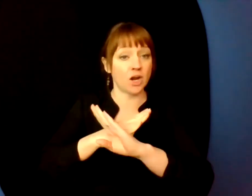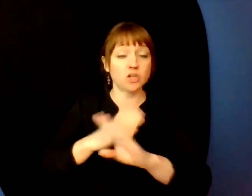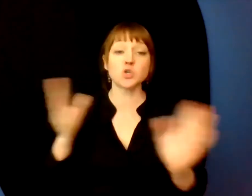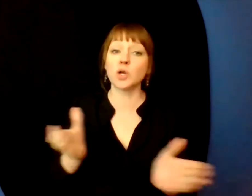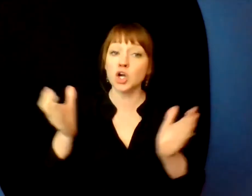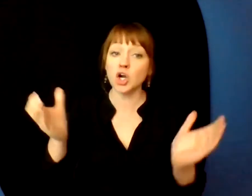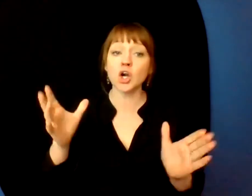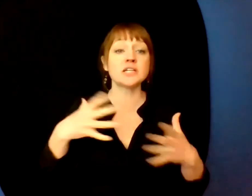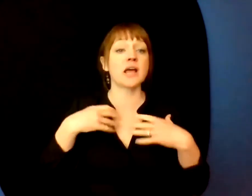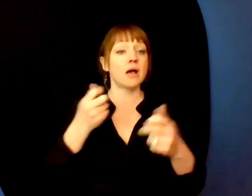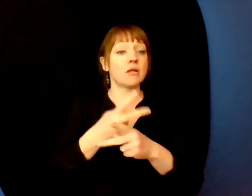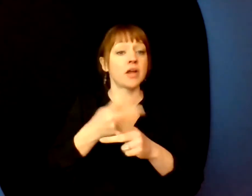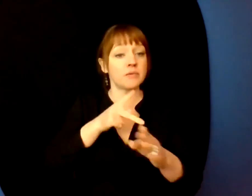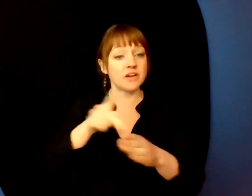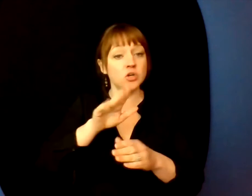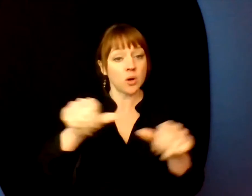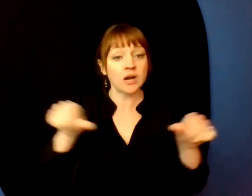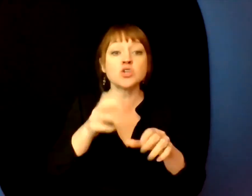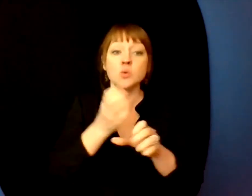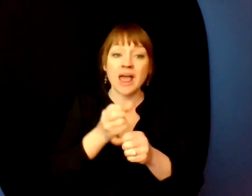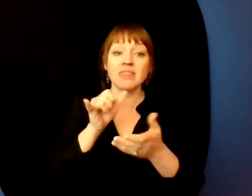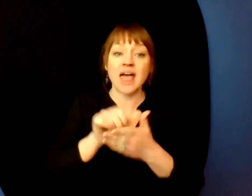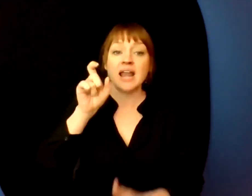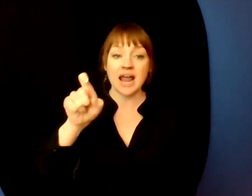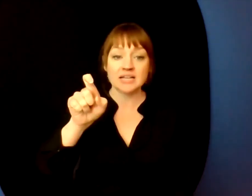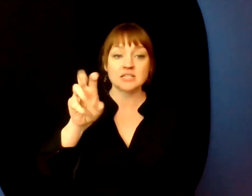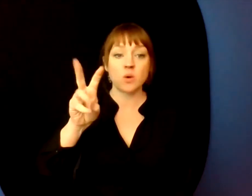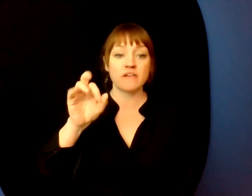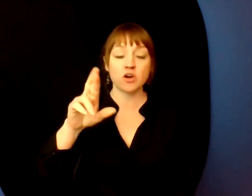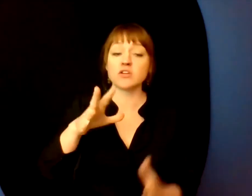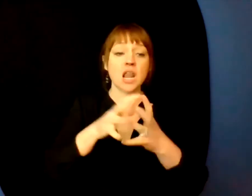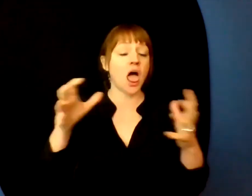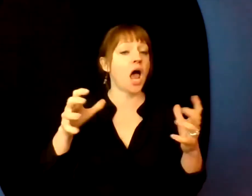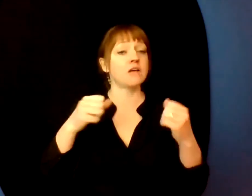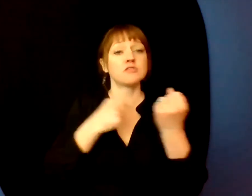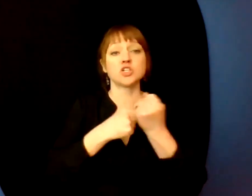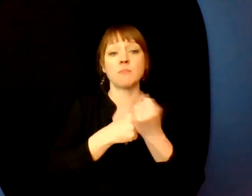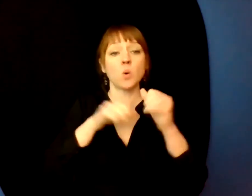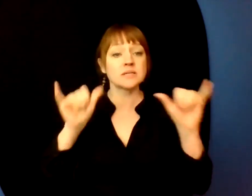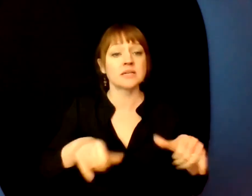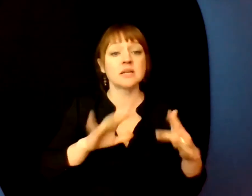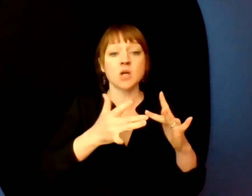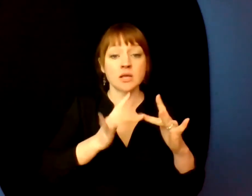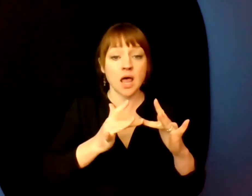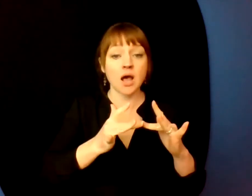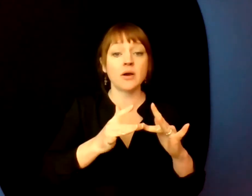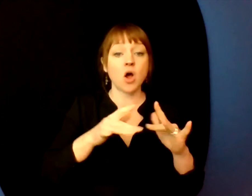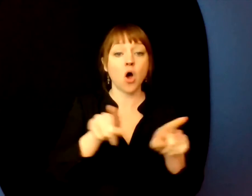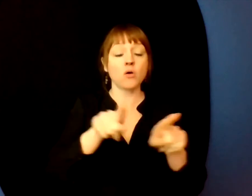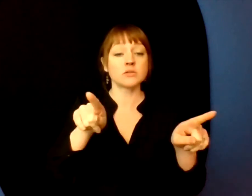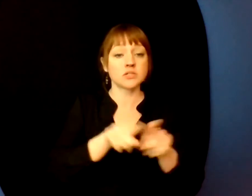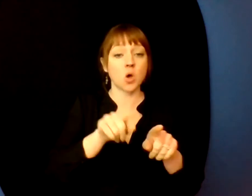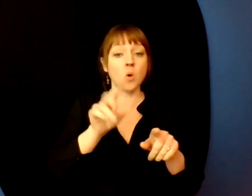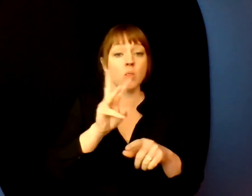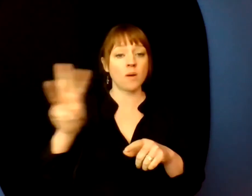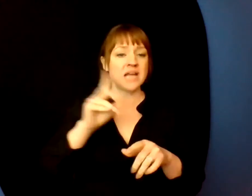area to go ahead and get that ex-waiver. There are lots of support systems online, especially PCSS Now, which I'll put in the